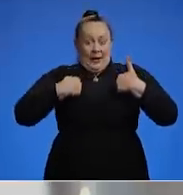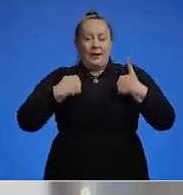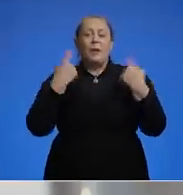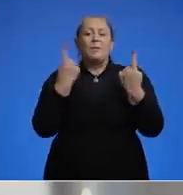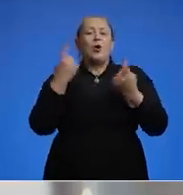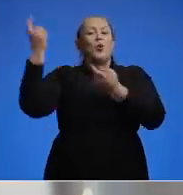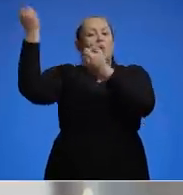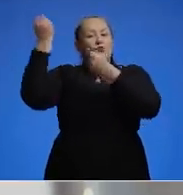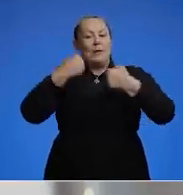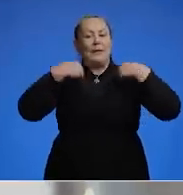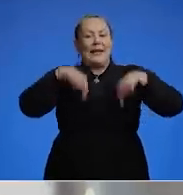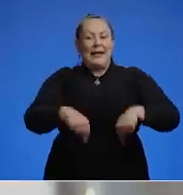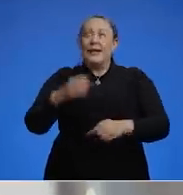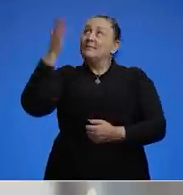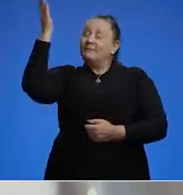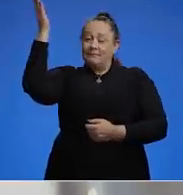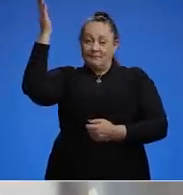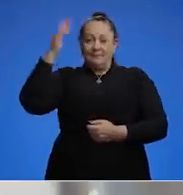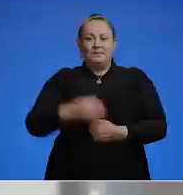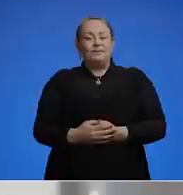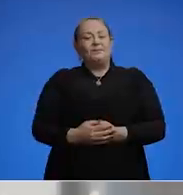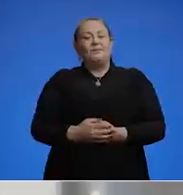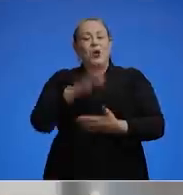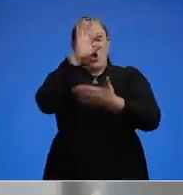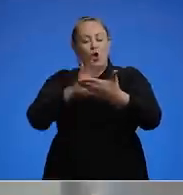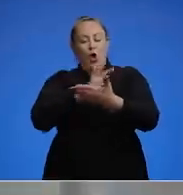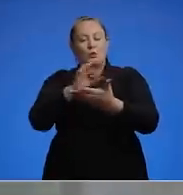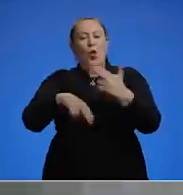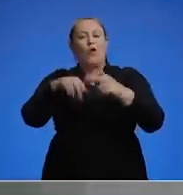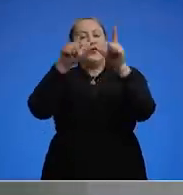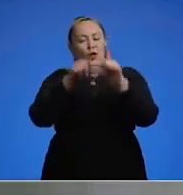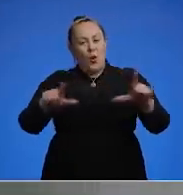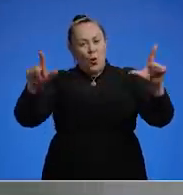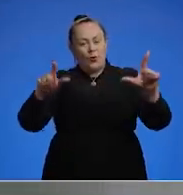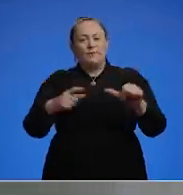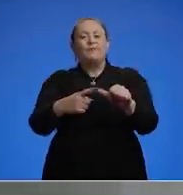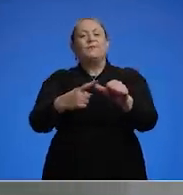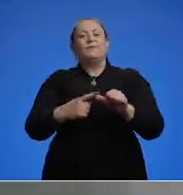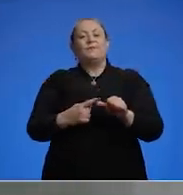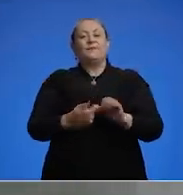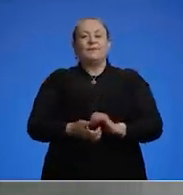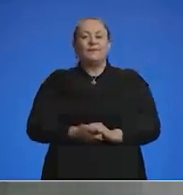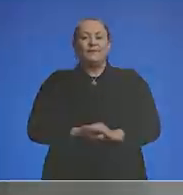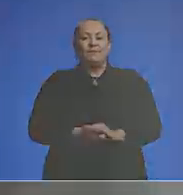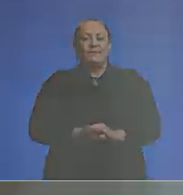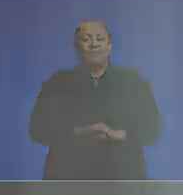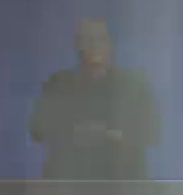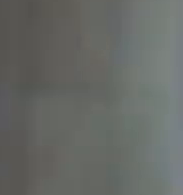who sent me." The Gospel of the Lord. Praise to you, Lord Jesus